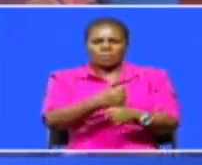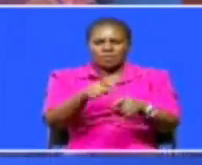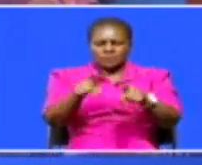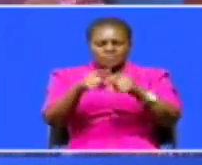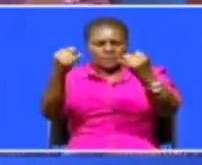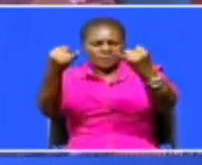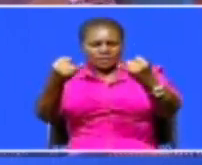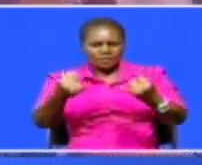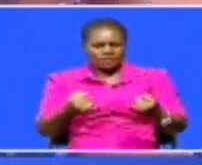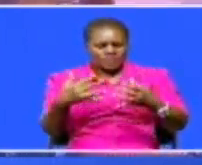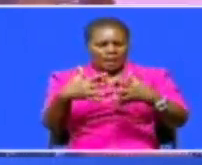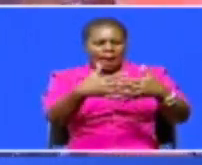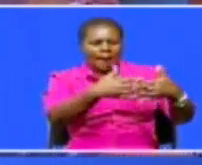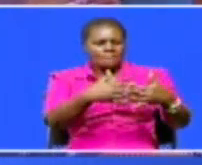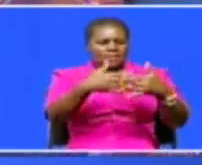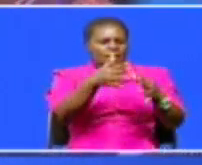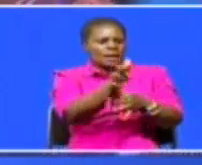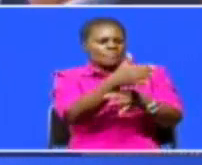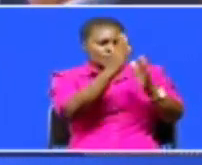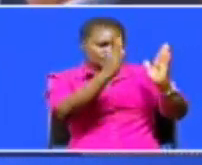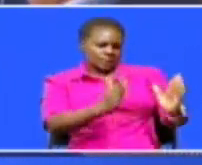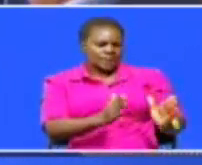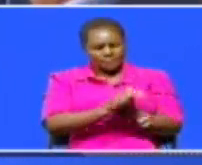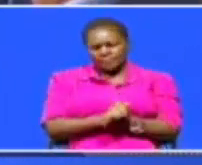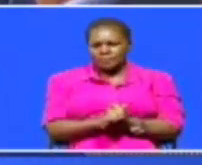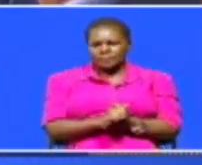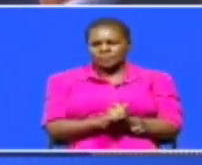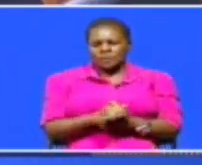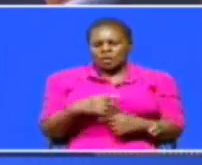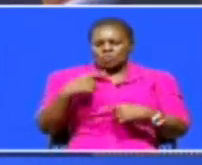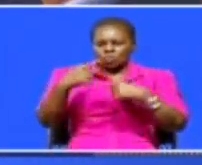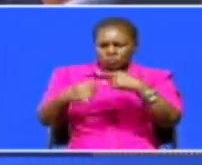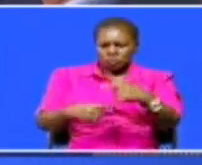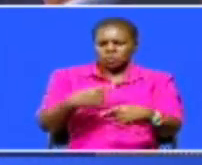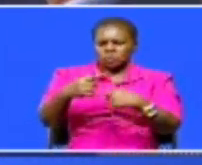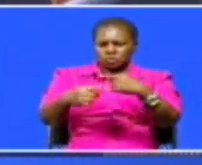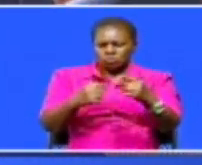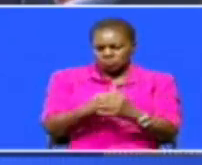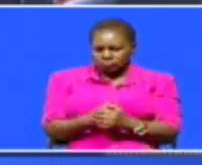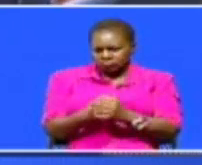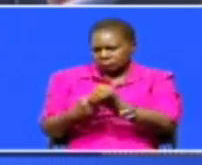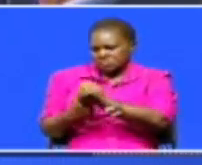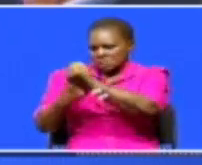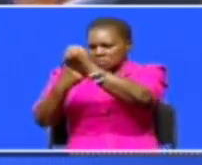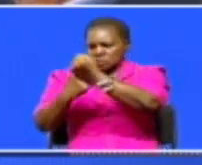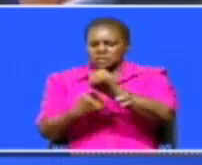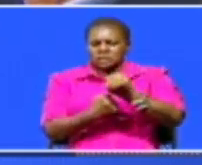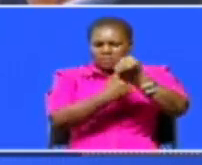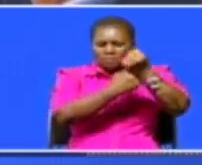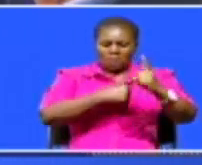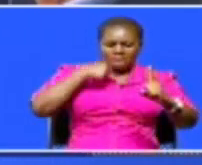an invitation to the American ambassador, Kyle McCarter. We will continue to assist these